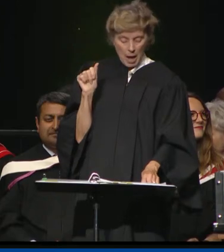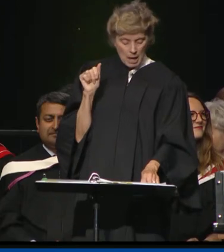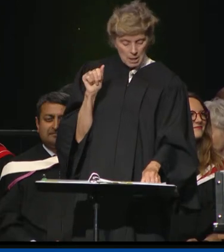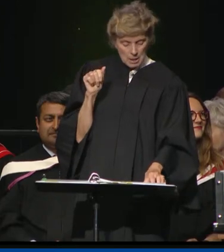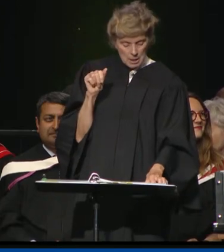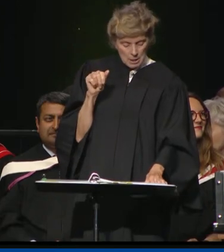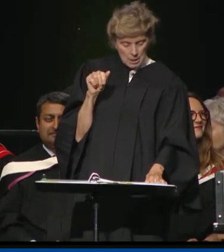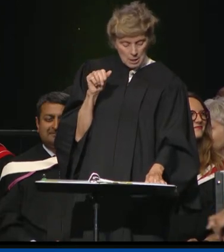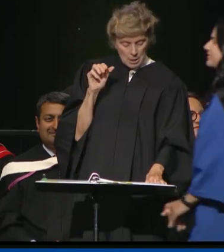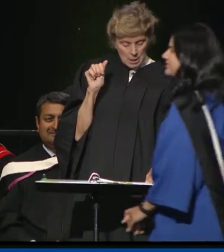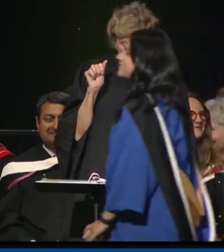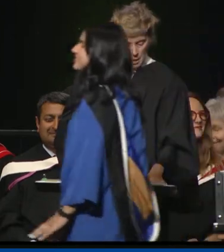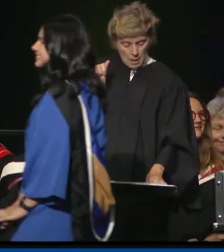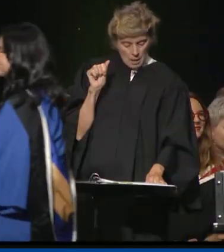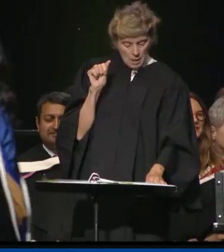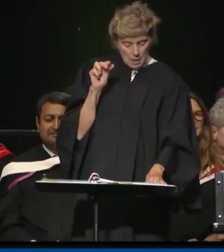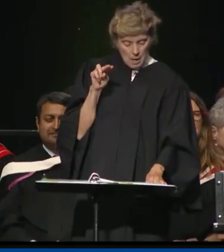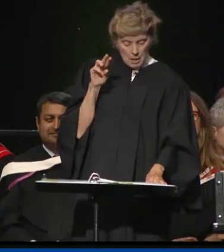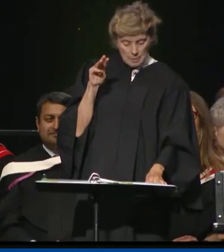Unmol Burmi.